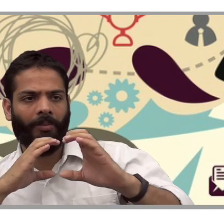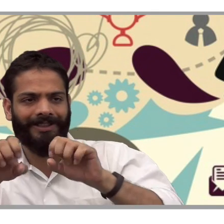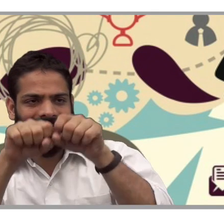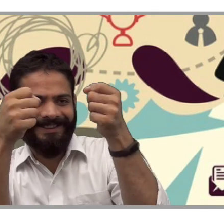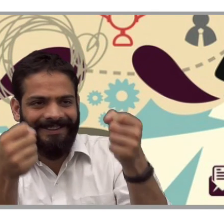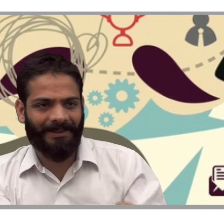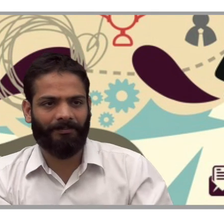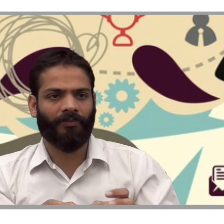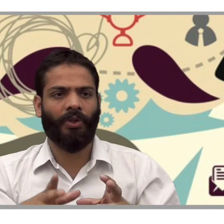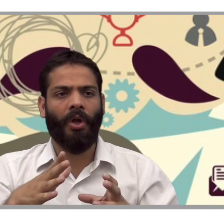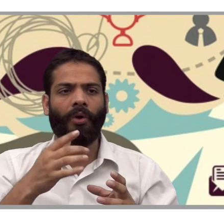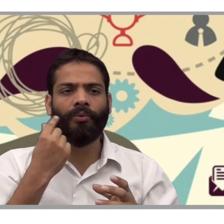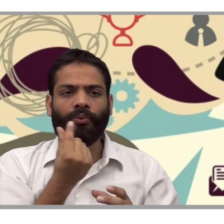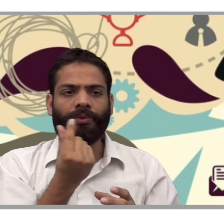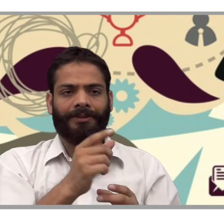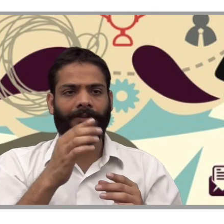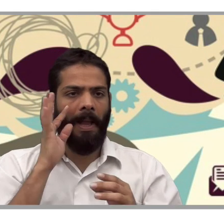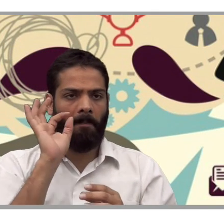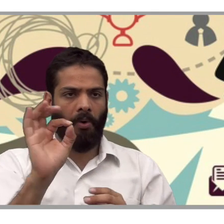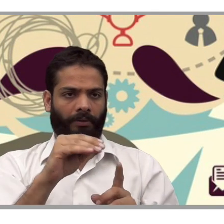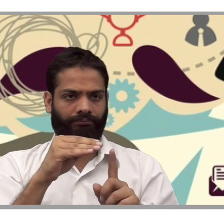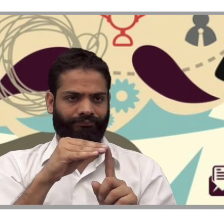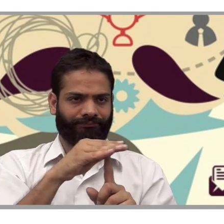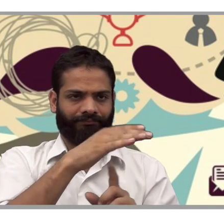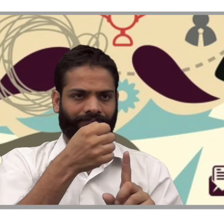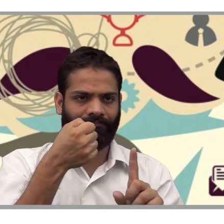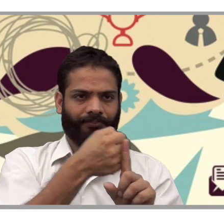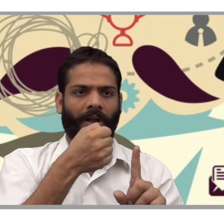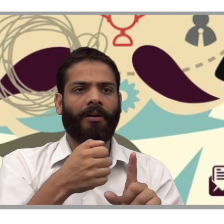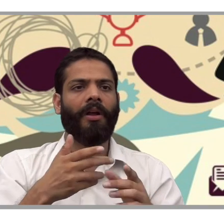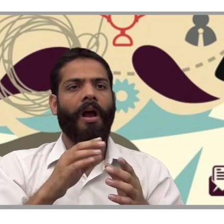On the basis of empirical typological studies,